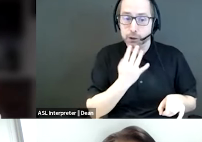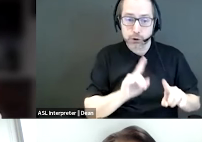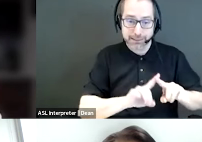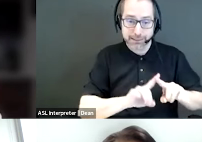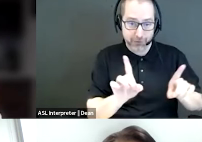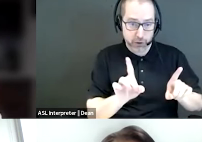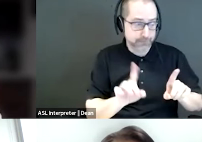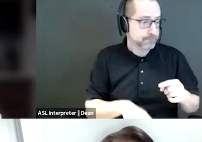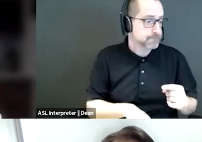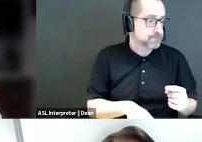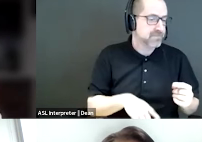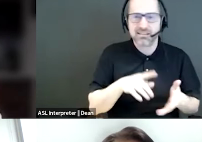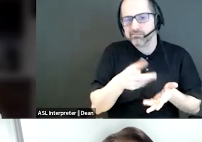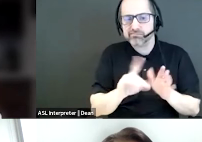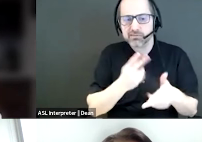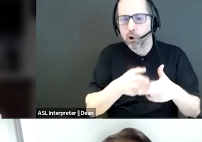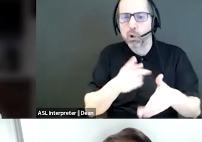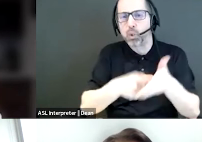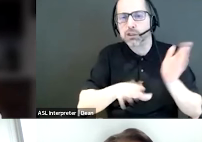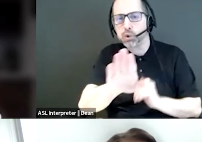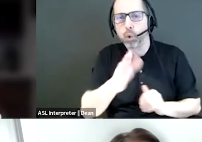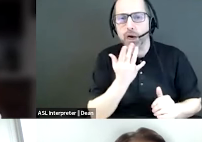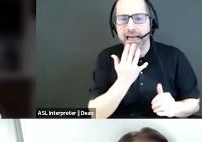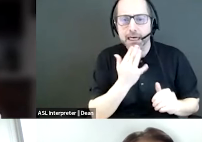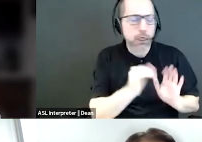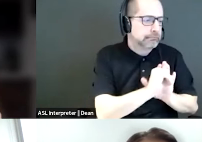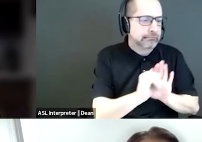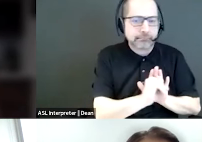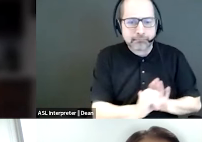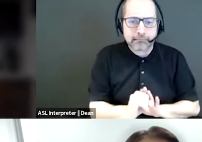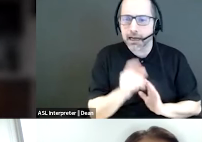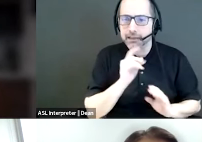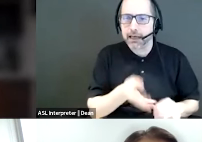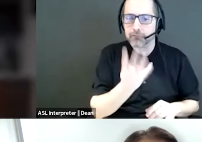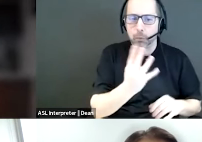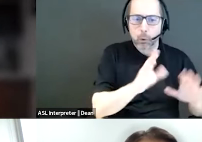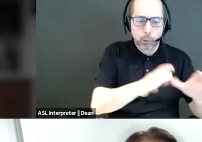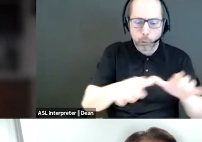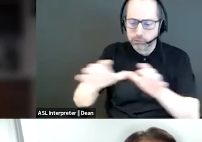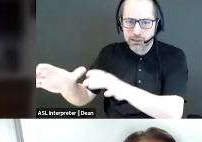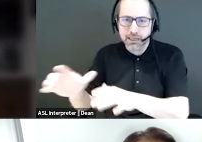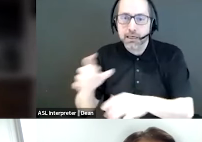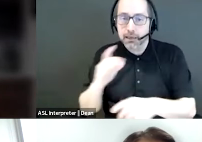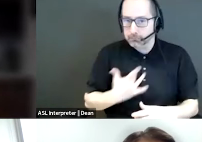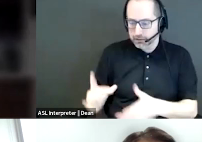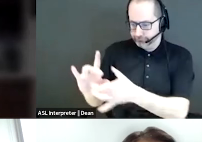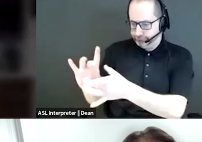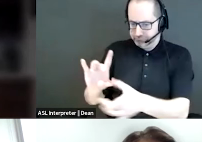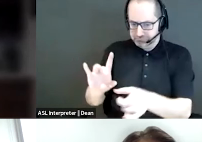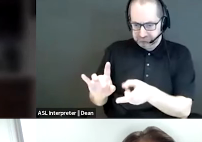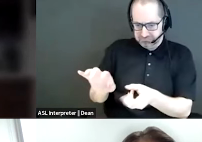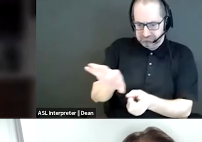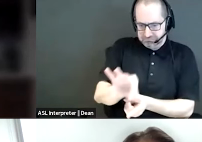colors? And then they fall into different dimensions. 4 dimensions, you're always some combination of the 4, but you might have some